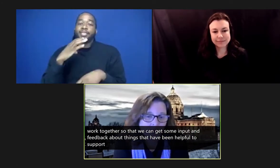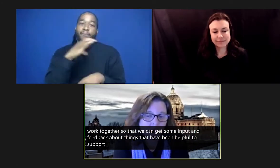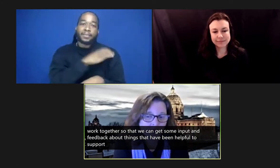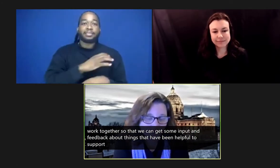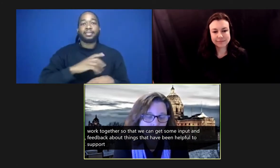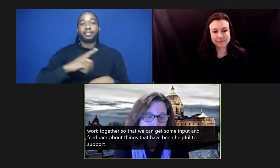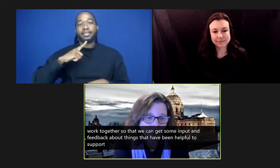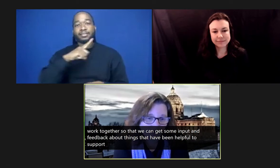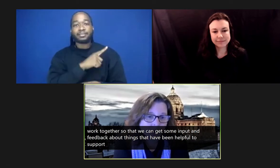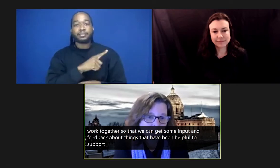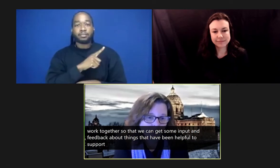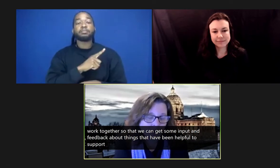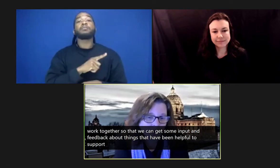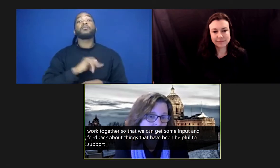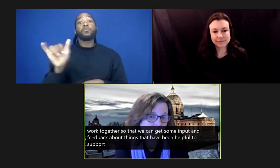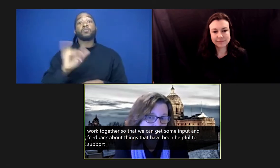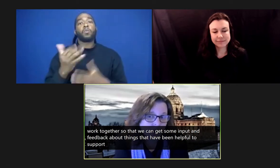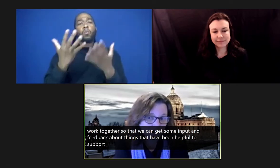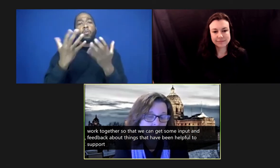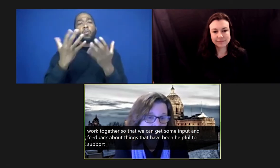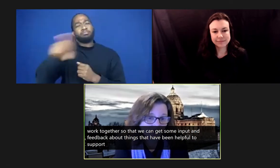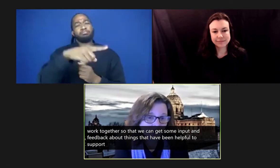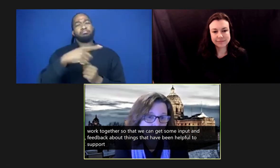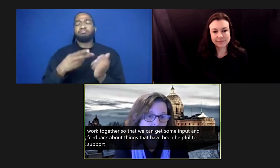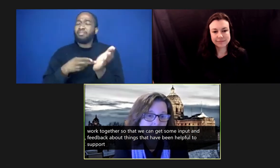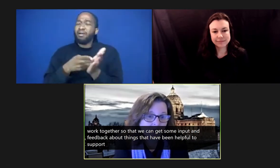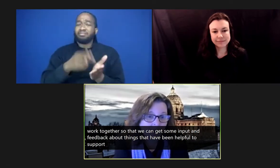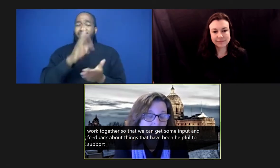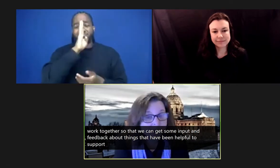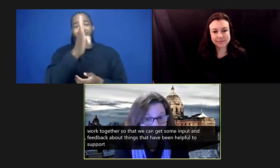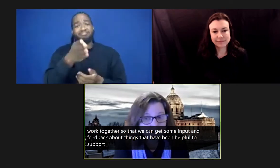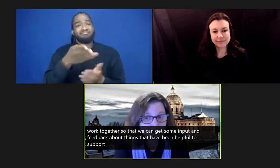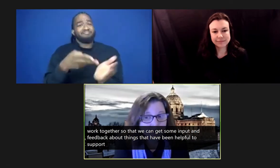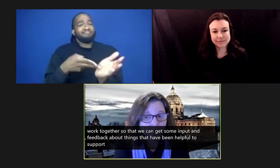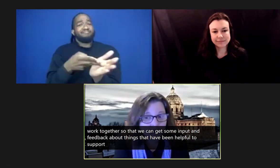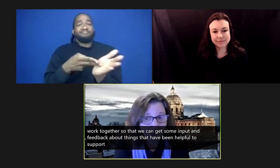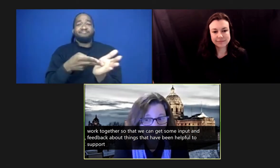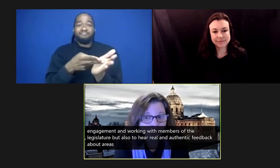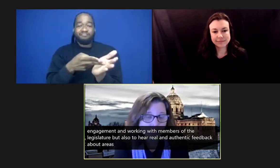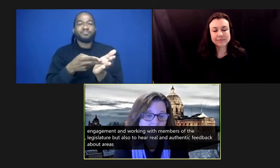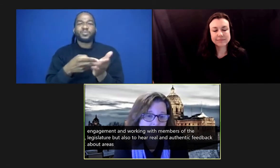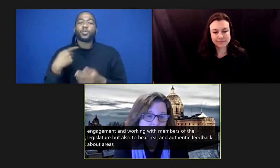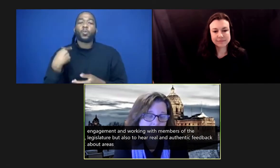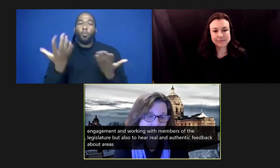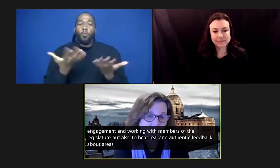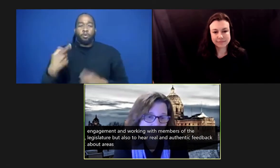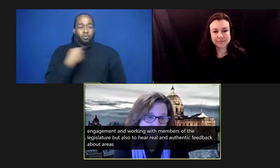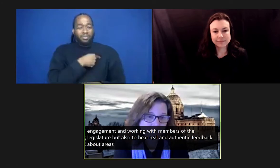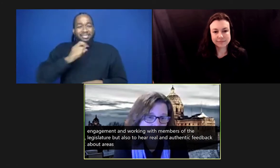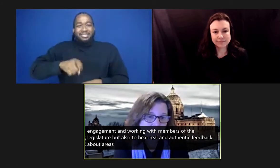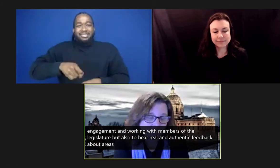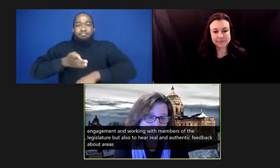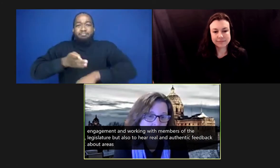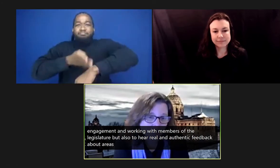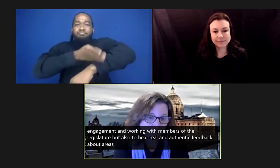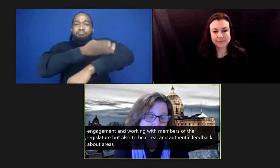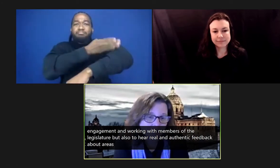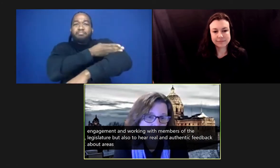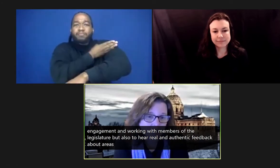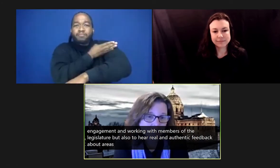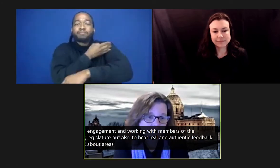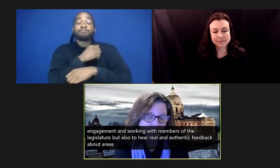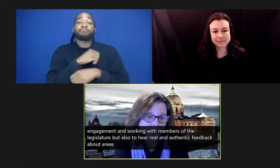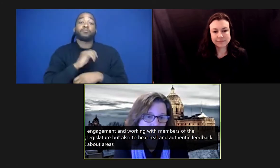feedback about areas where we need to do better and ideas for how we can best meet the needs of the